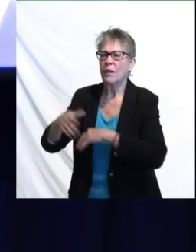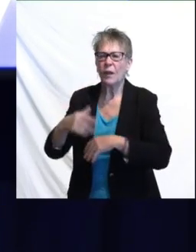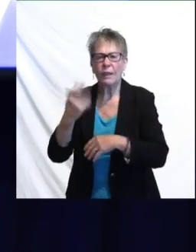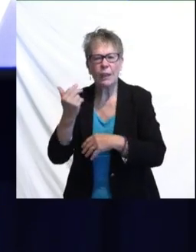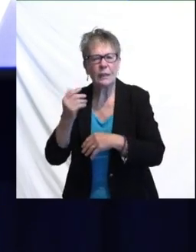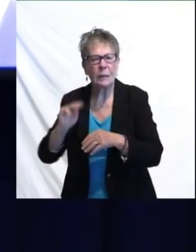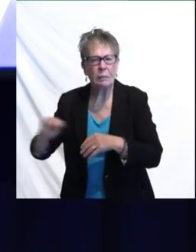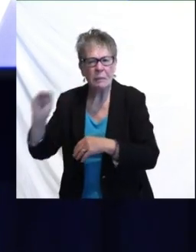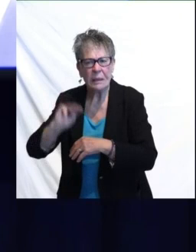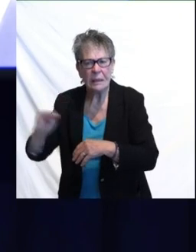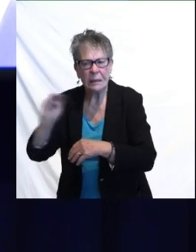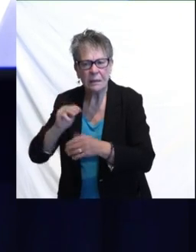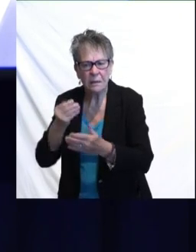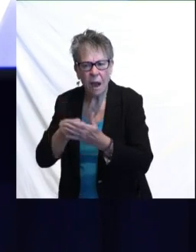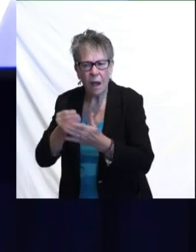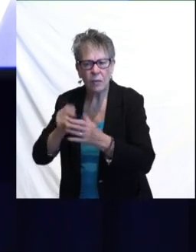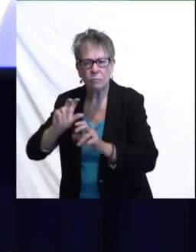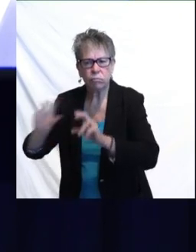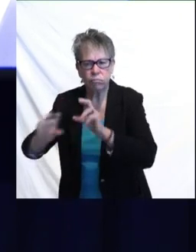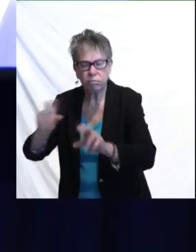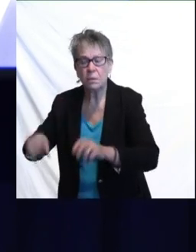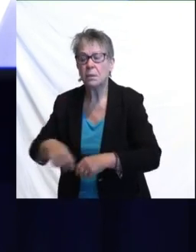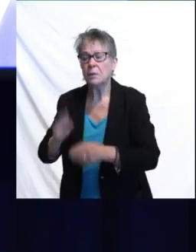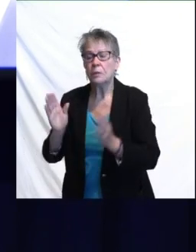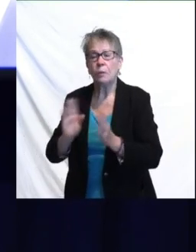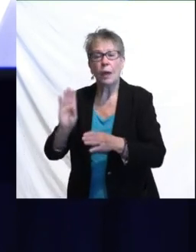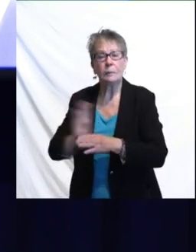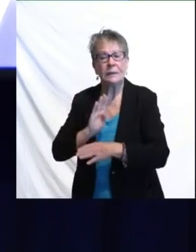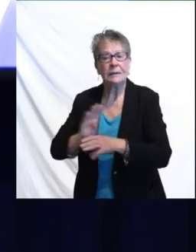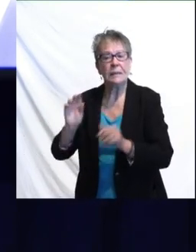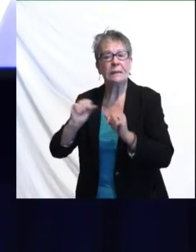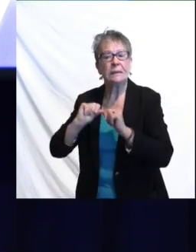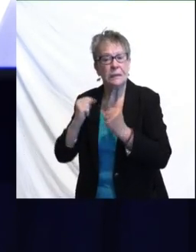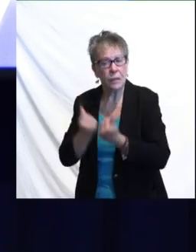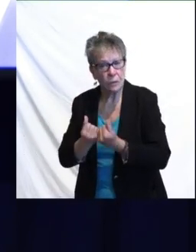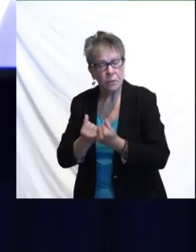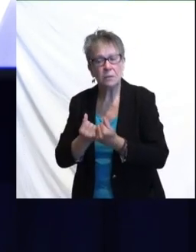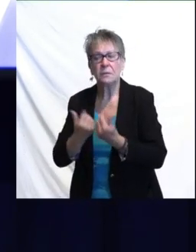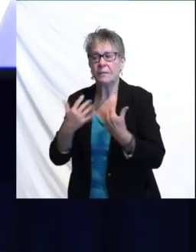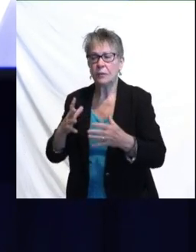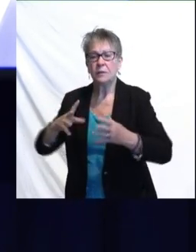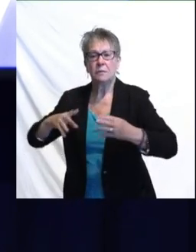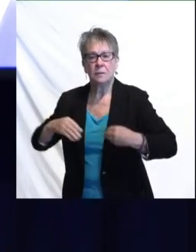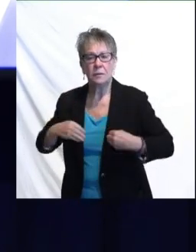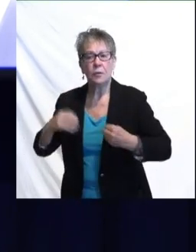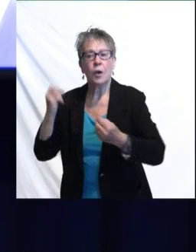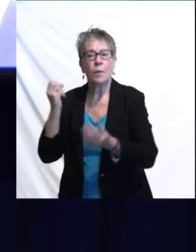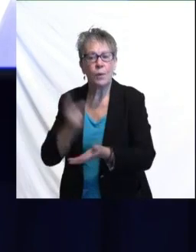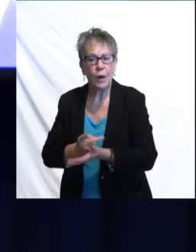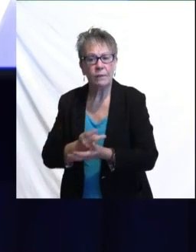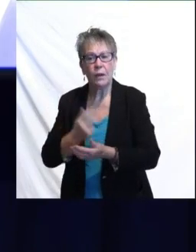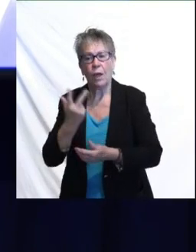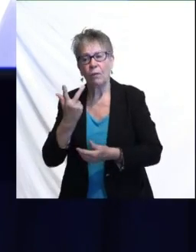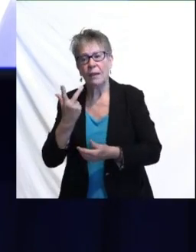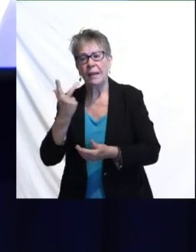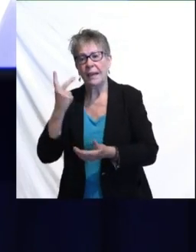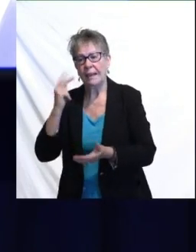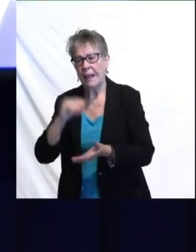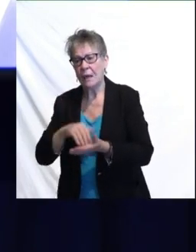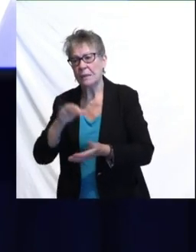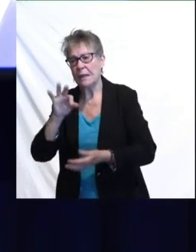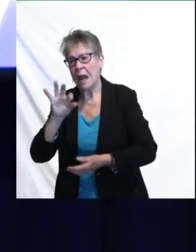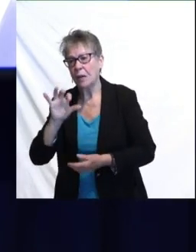Business Association has approved nearly 3,900 long-term low-interest loans totaling $182 million